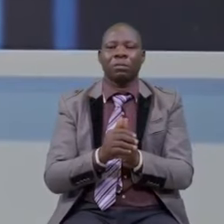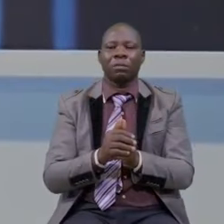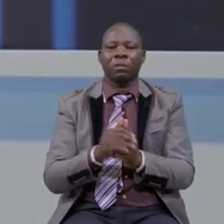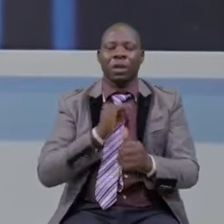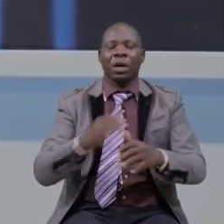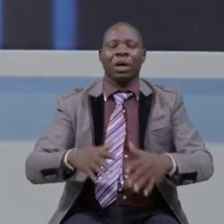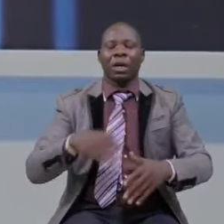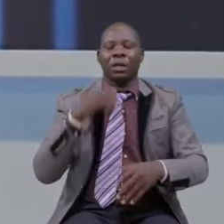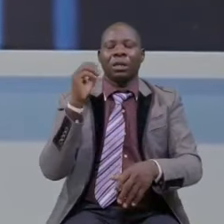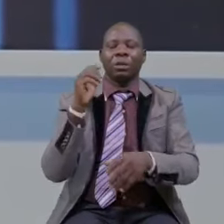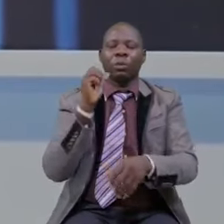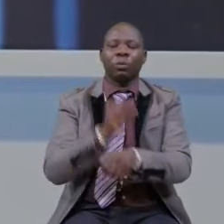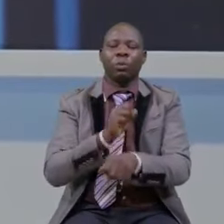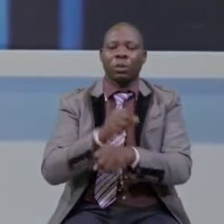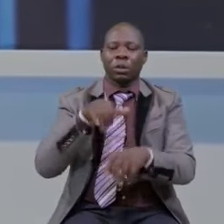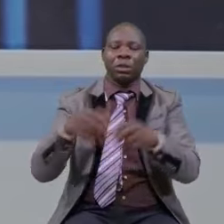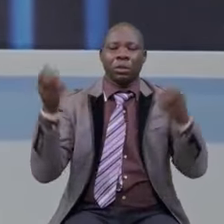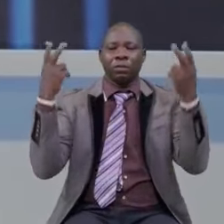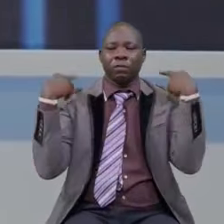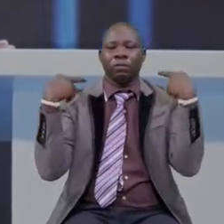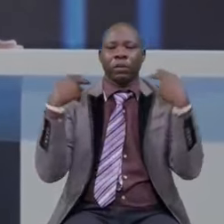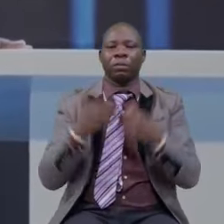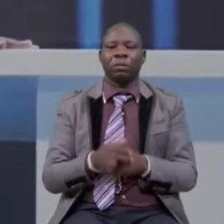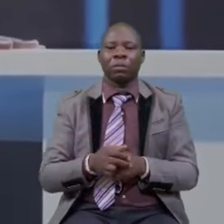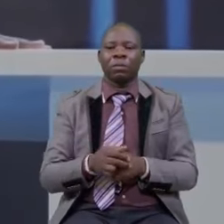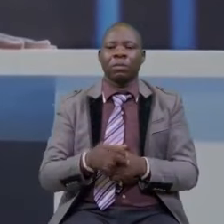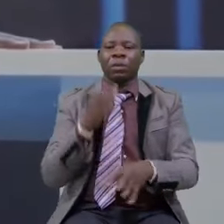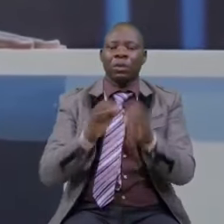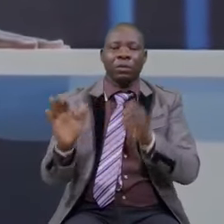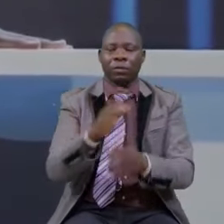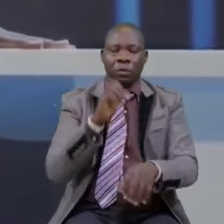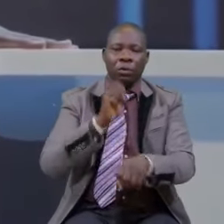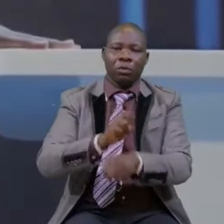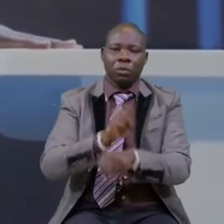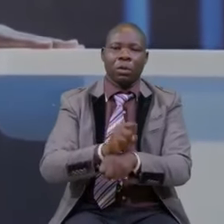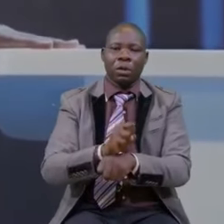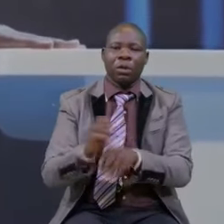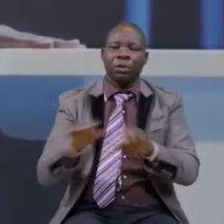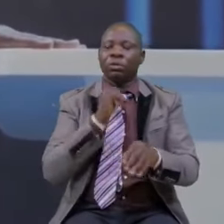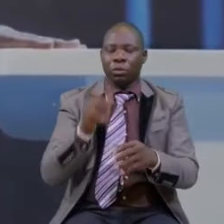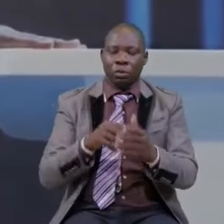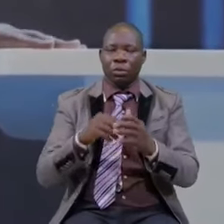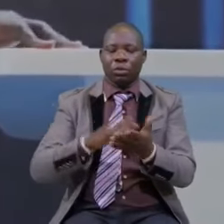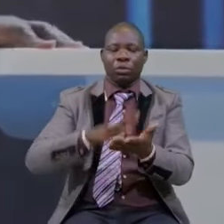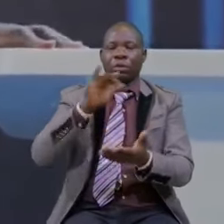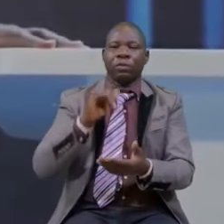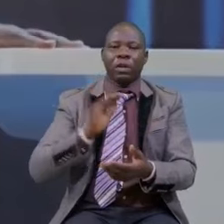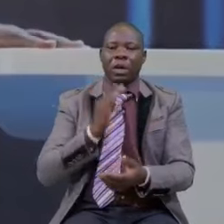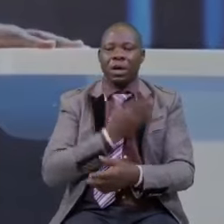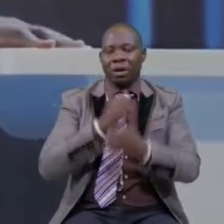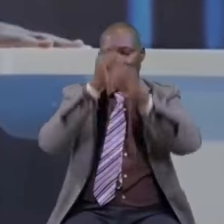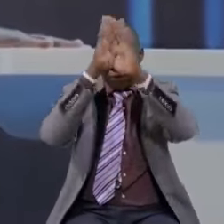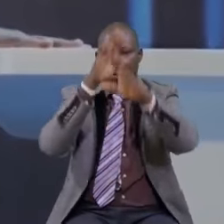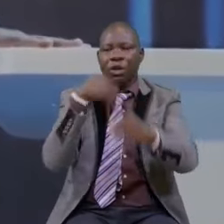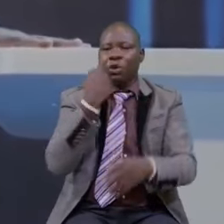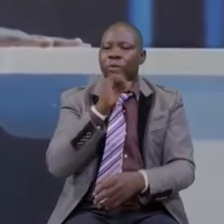labor in vain. If your work does not glorify a Father who is in